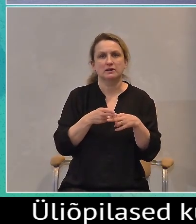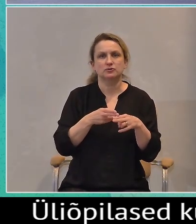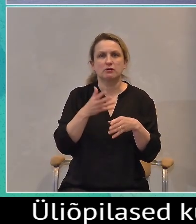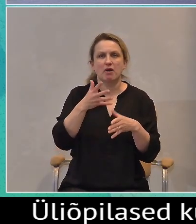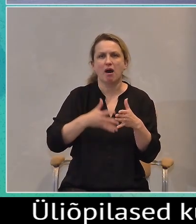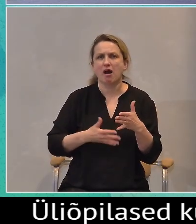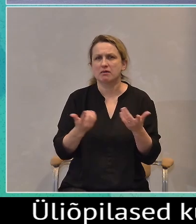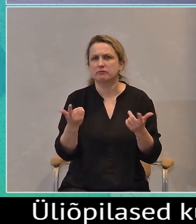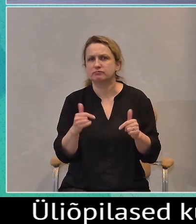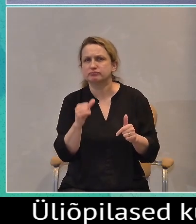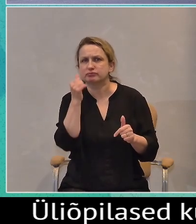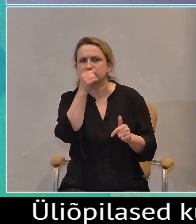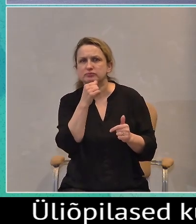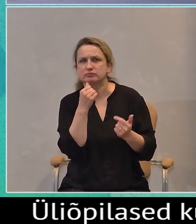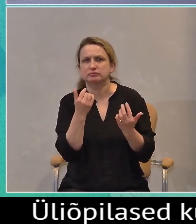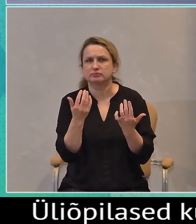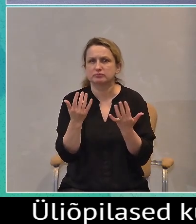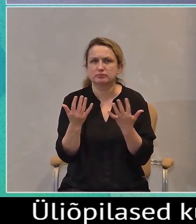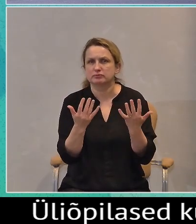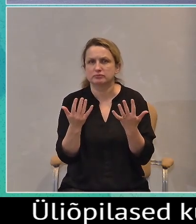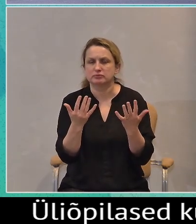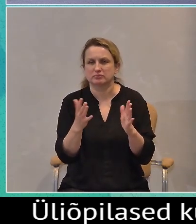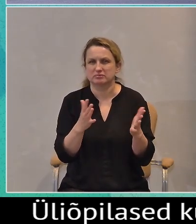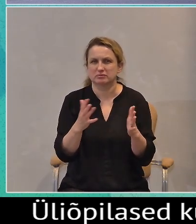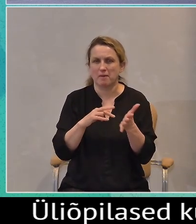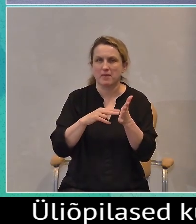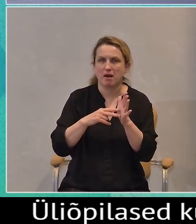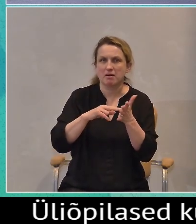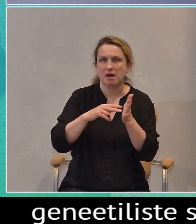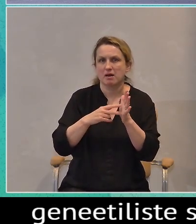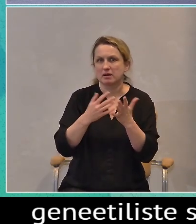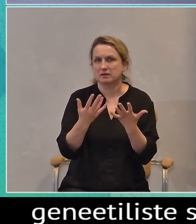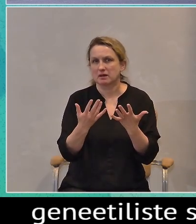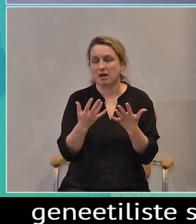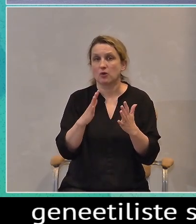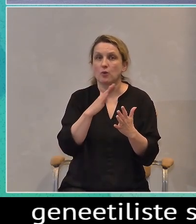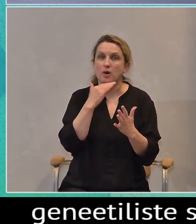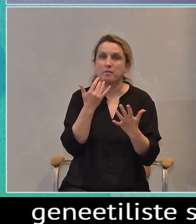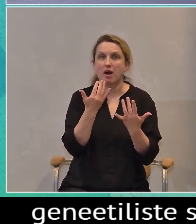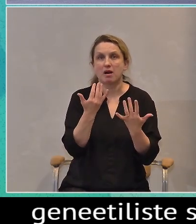need for this type of cardiovascular surgeries.